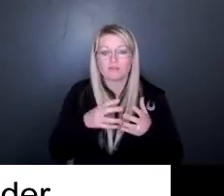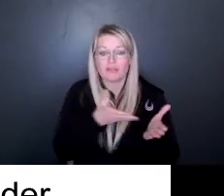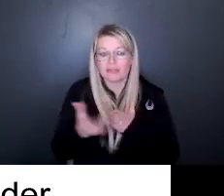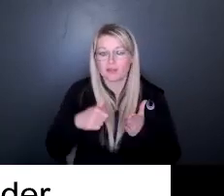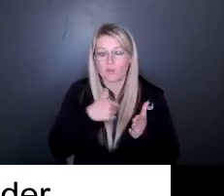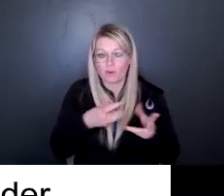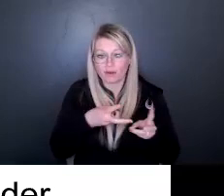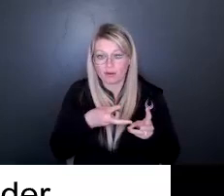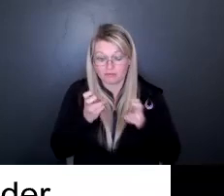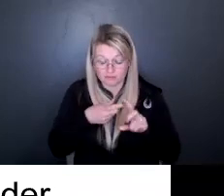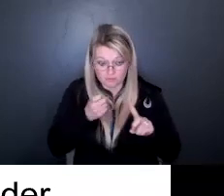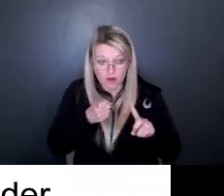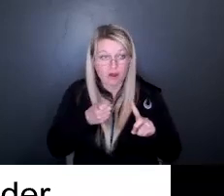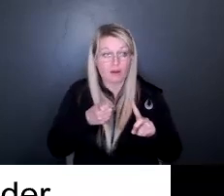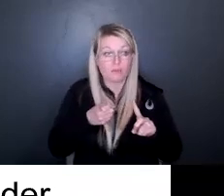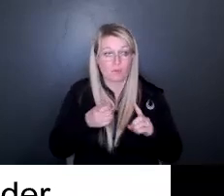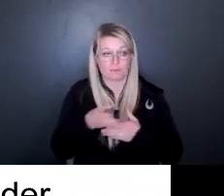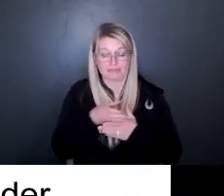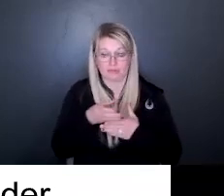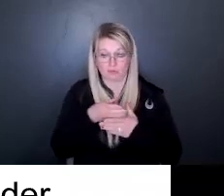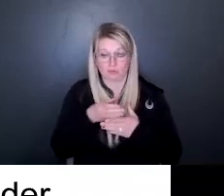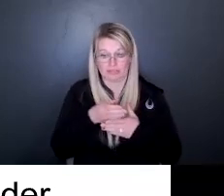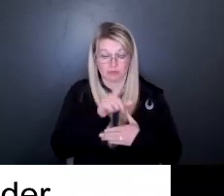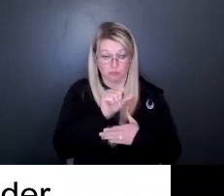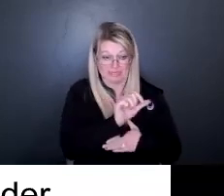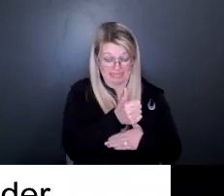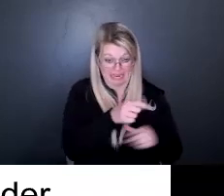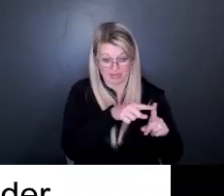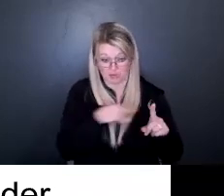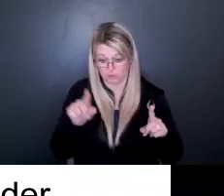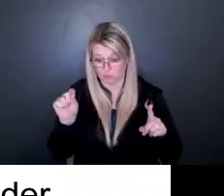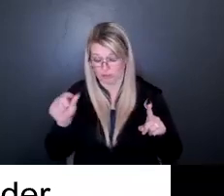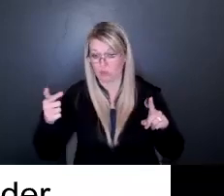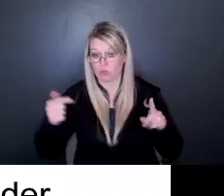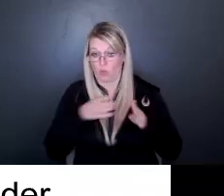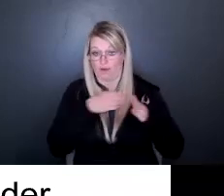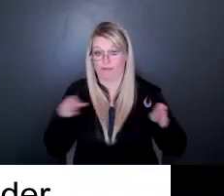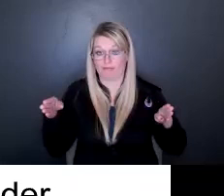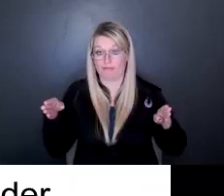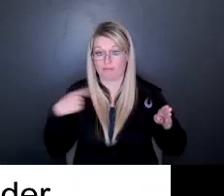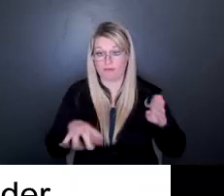upon were published between 2010 to 2021.